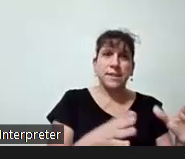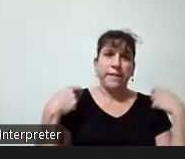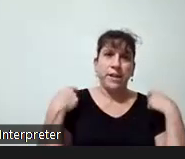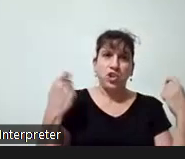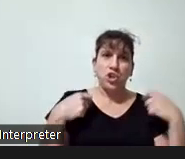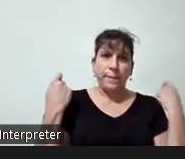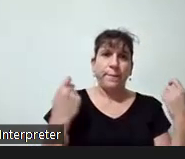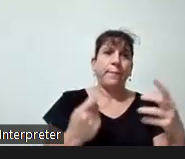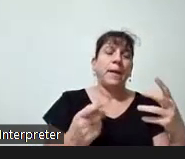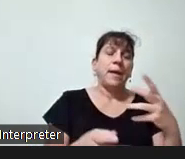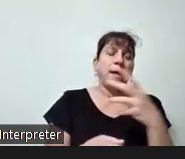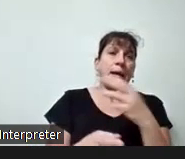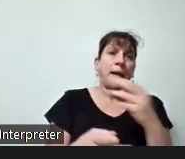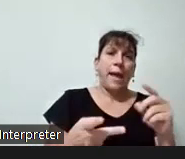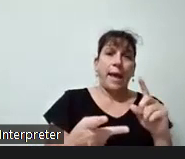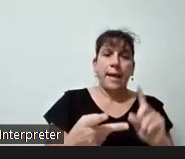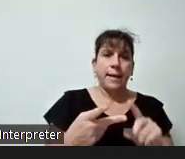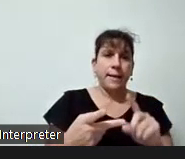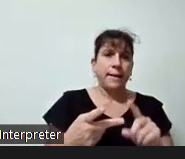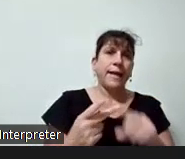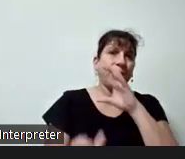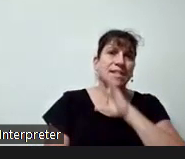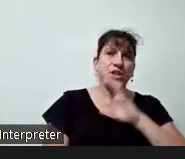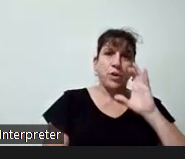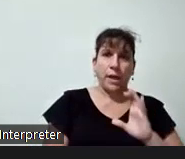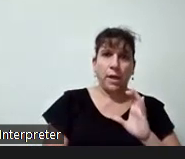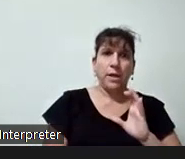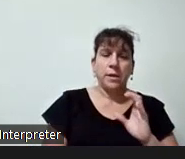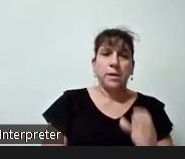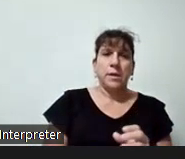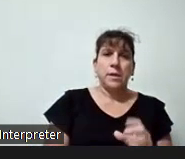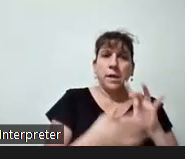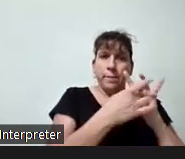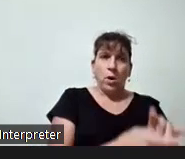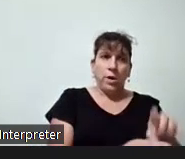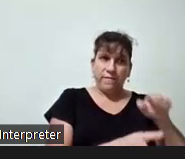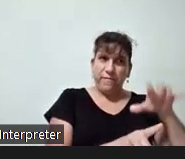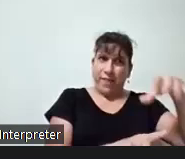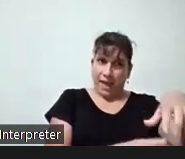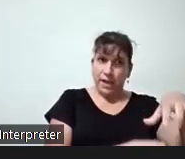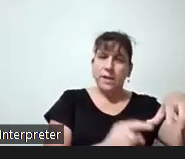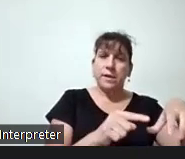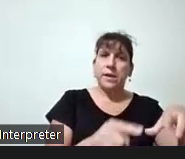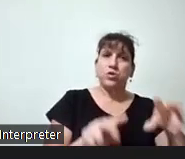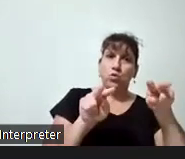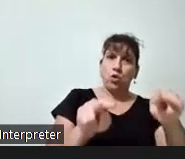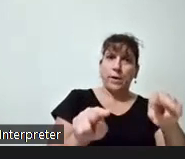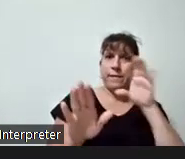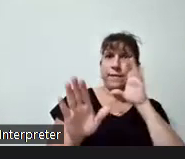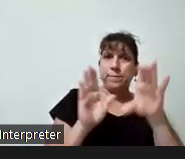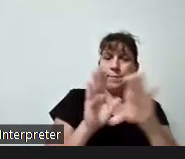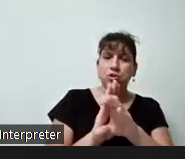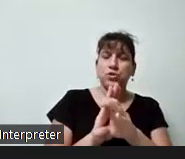gymnasium, and the main cafeteria as part of it. And as you look at this